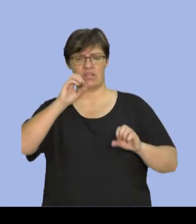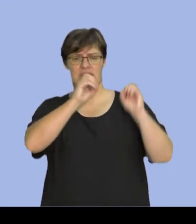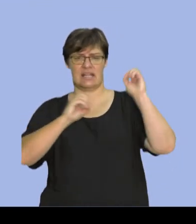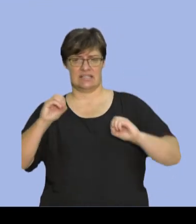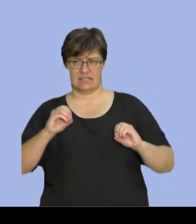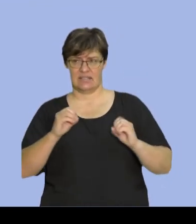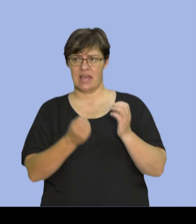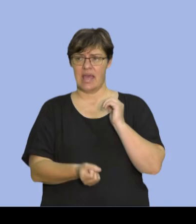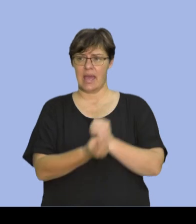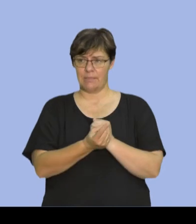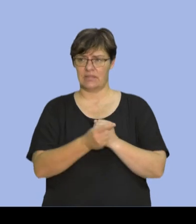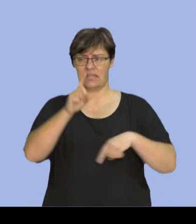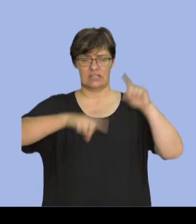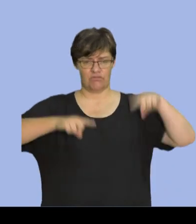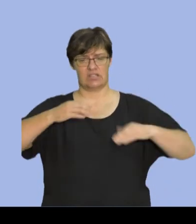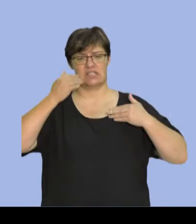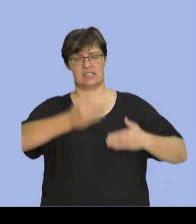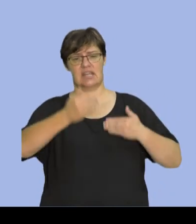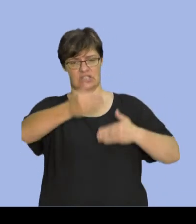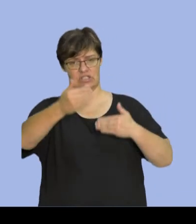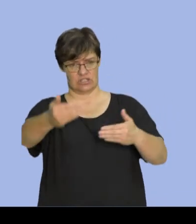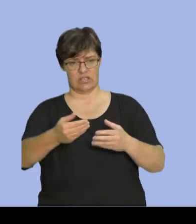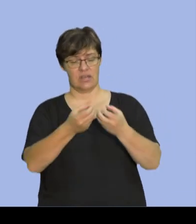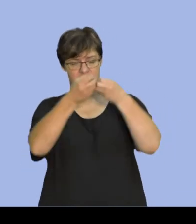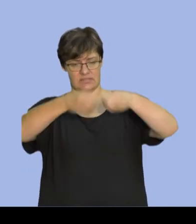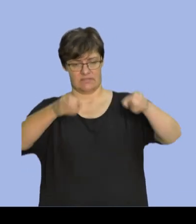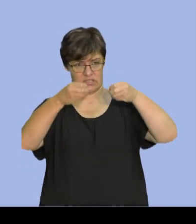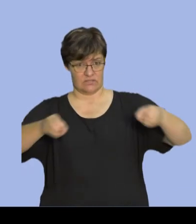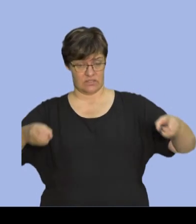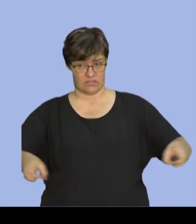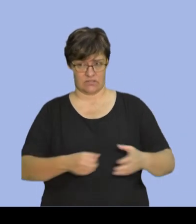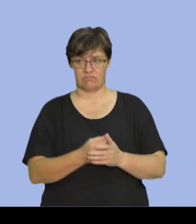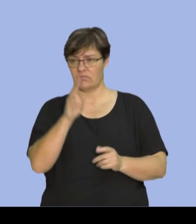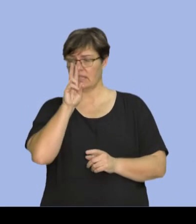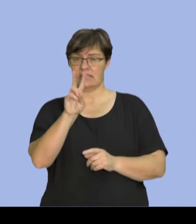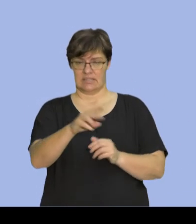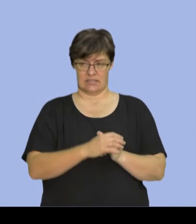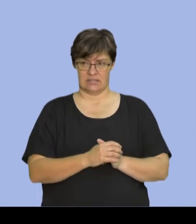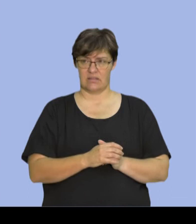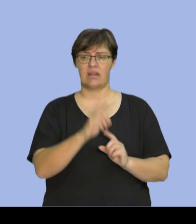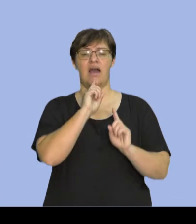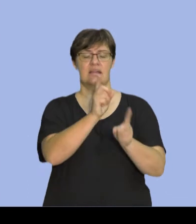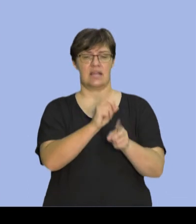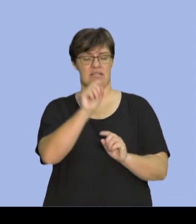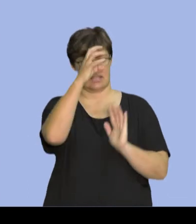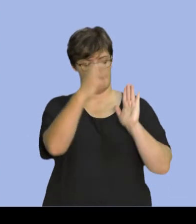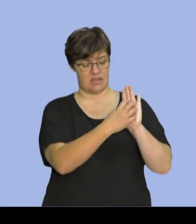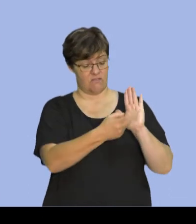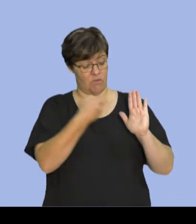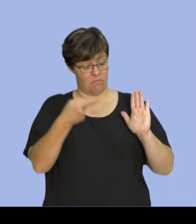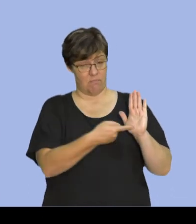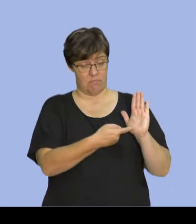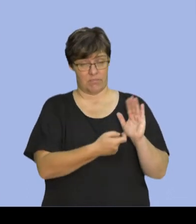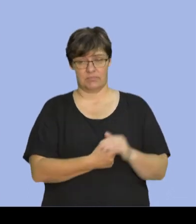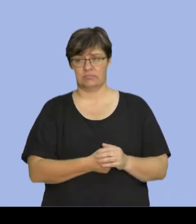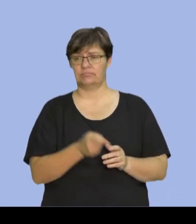undergoing different stages of cell division. Let's study the diagram and answer some questions based on this. So in